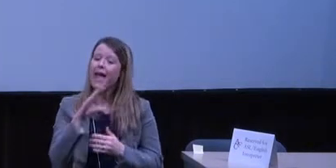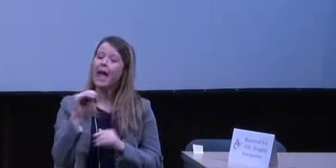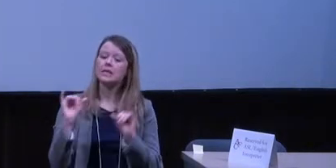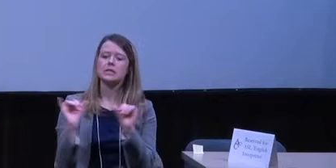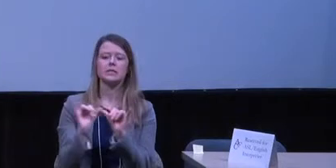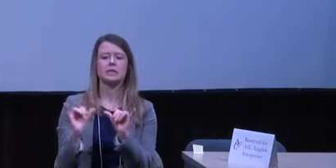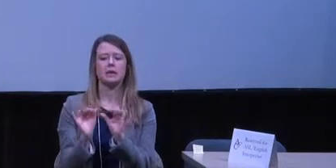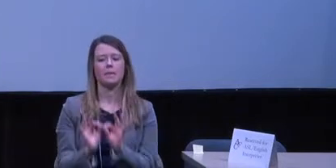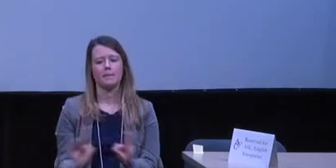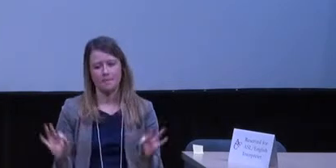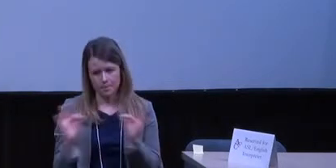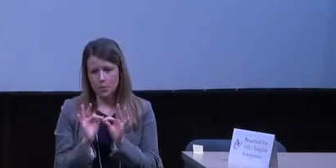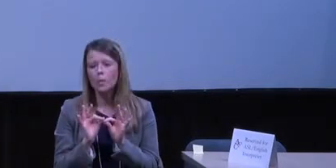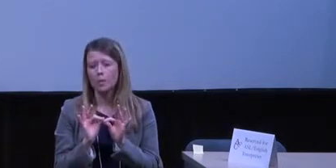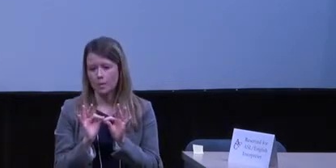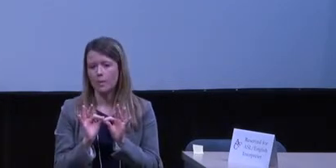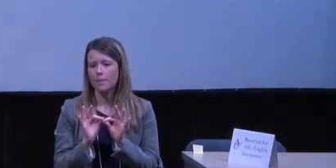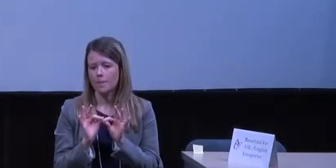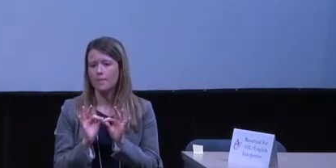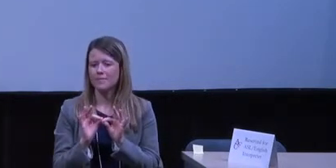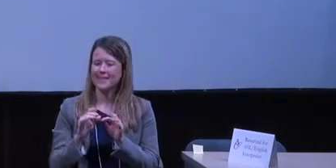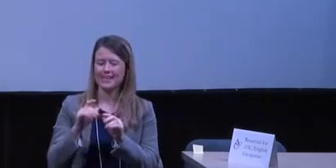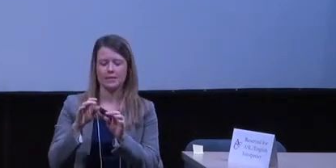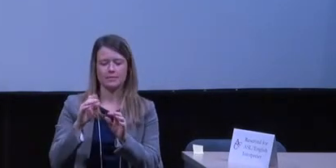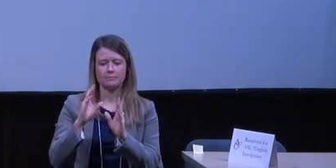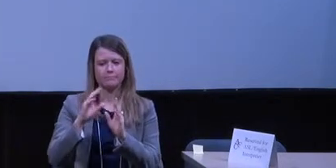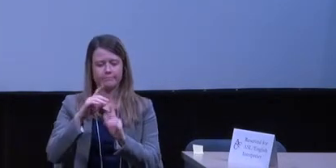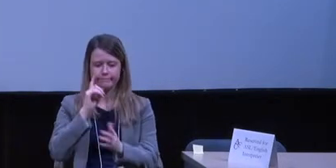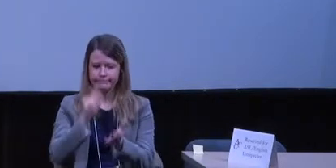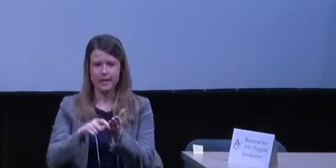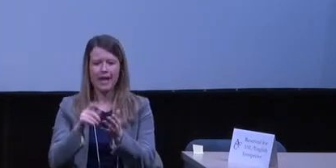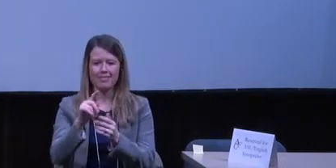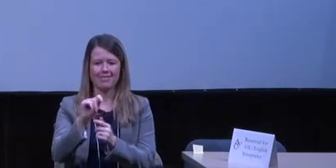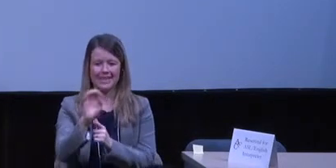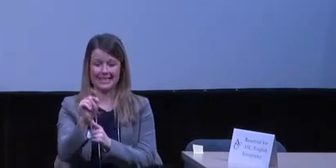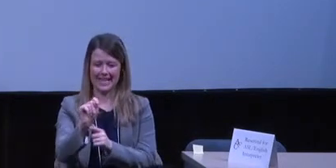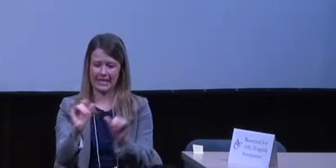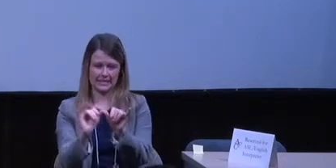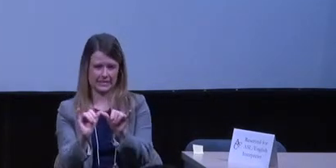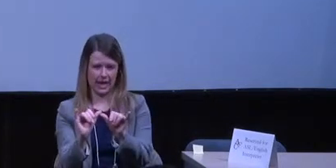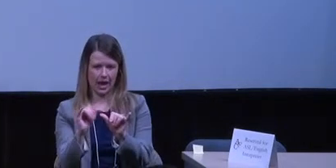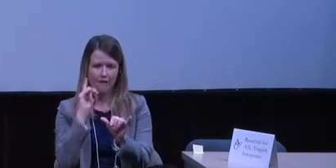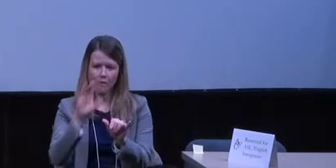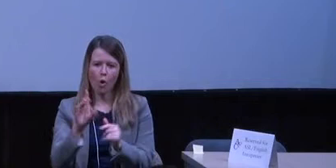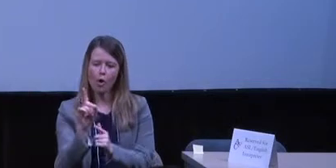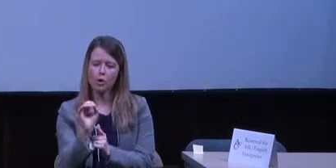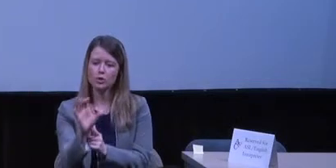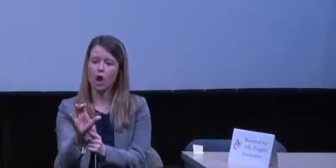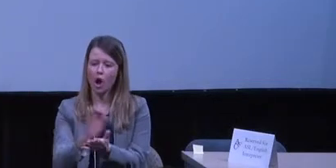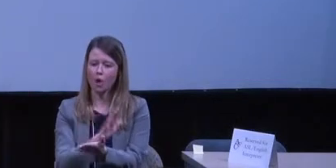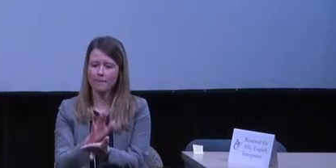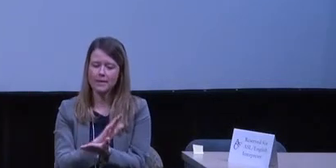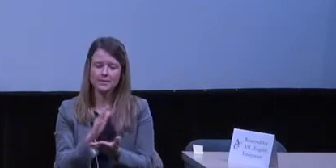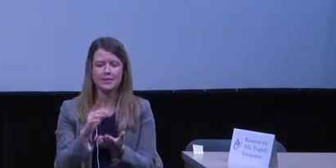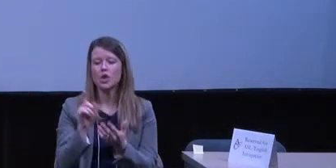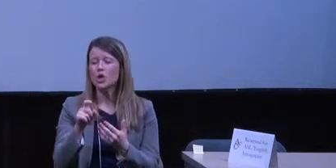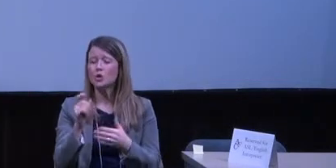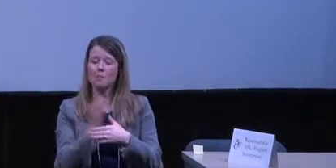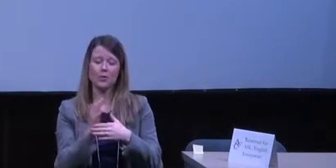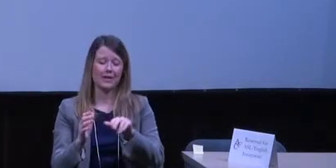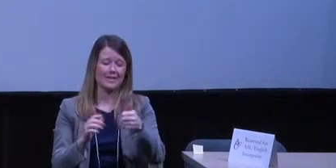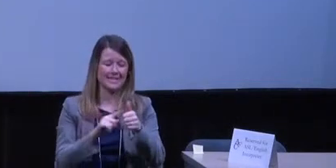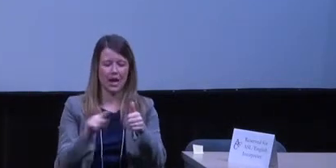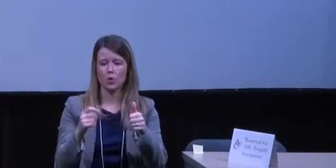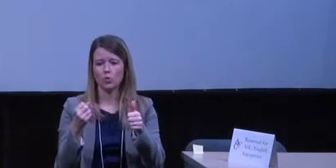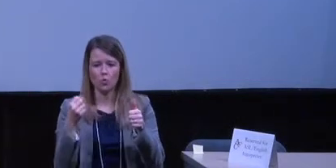really want to pay attention to the text size that you're doing in any of these documents. You want to do anywhere between 10 and